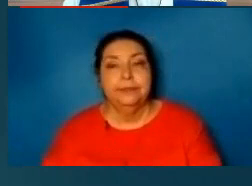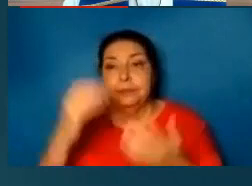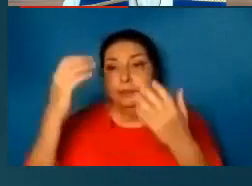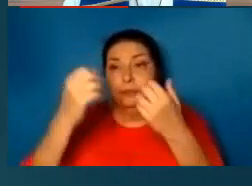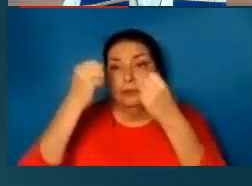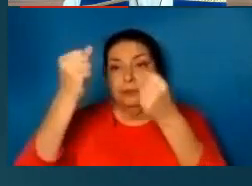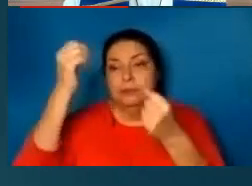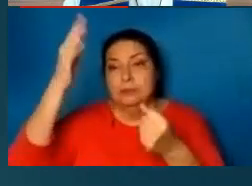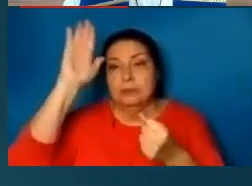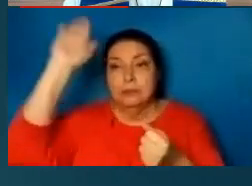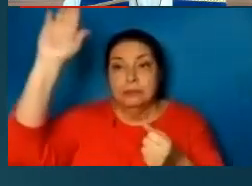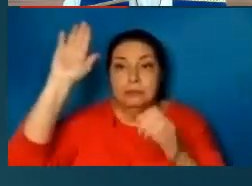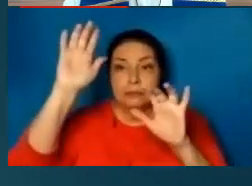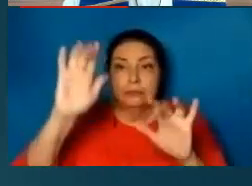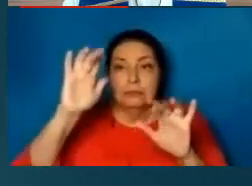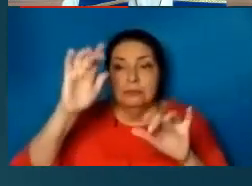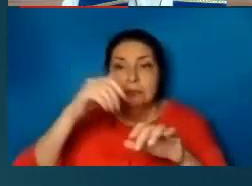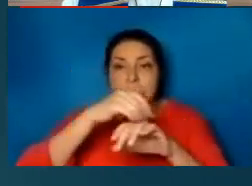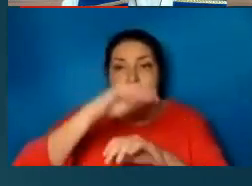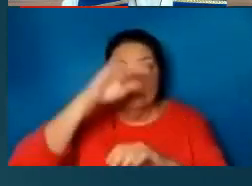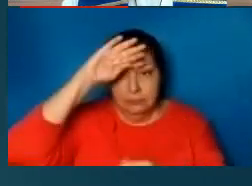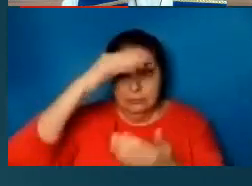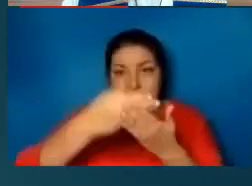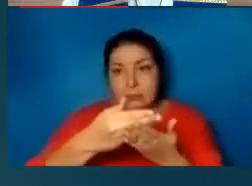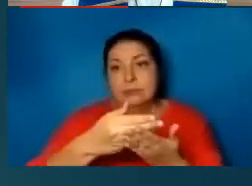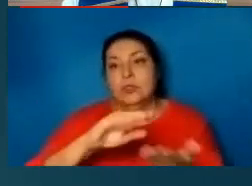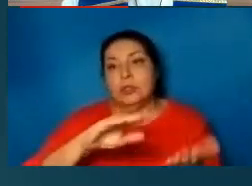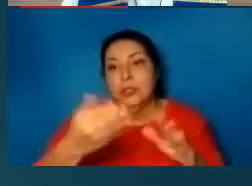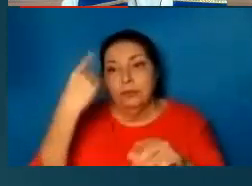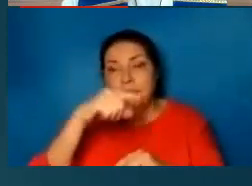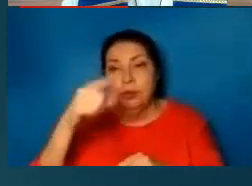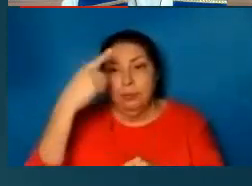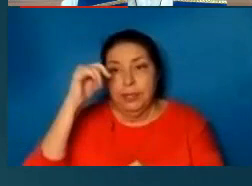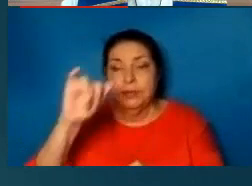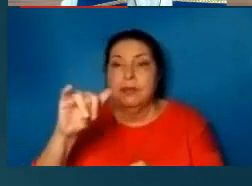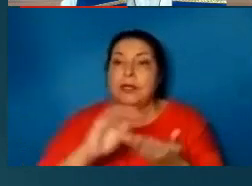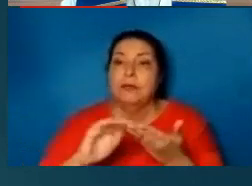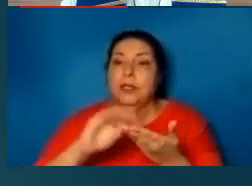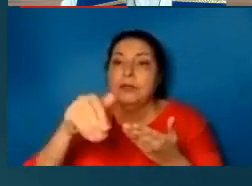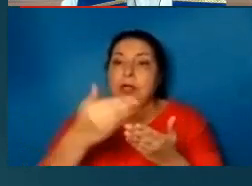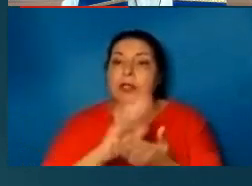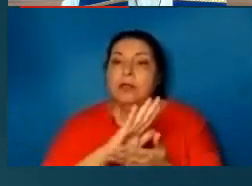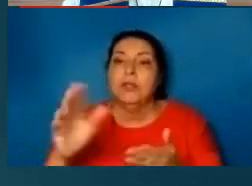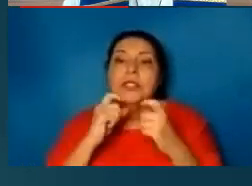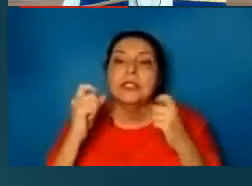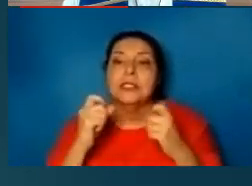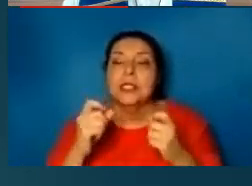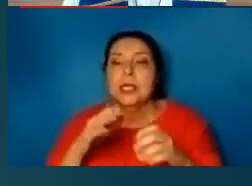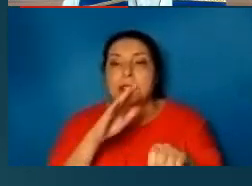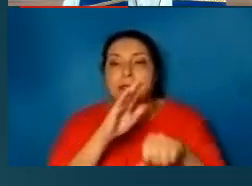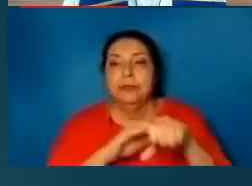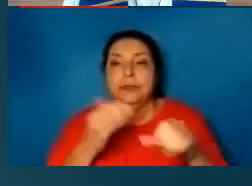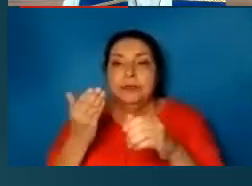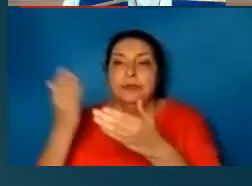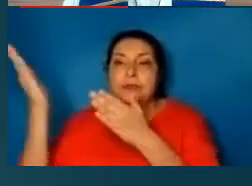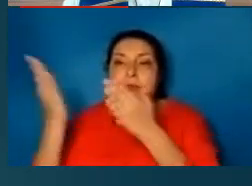Almighty God, in his mercy, has given his Son to die for you, And for his sake forgives you all of your sins. As a called and ordained